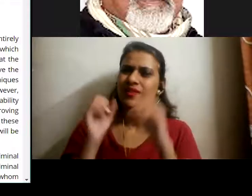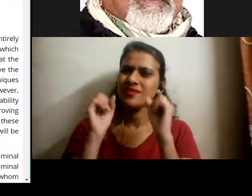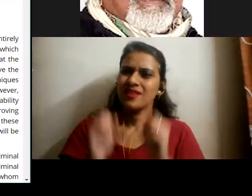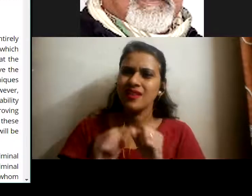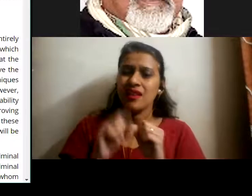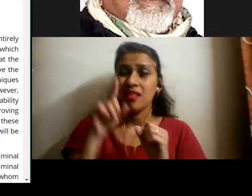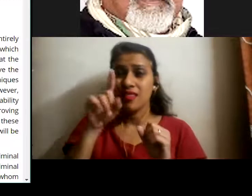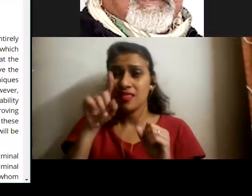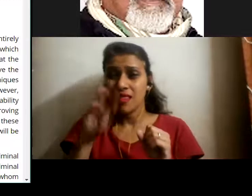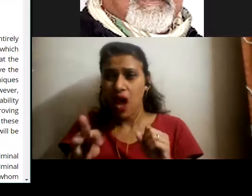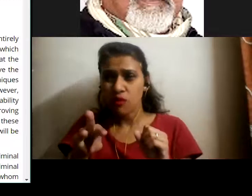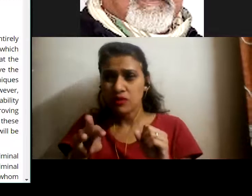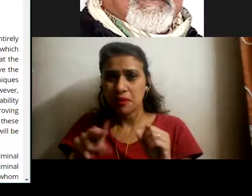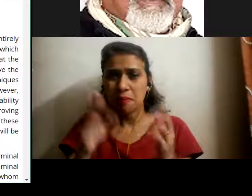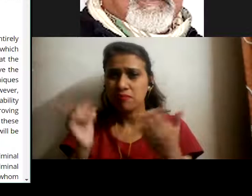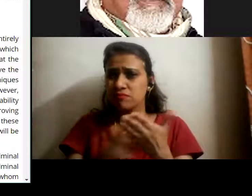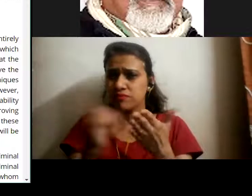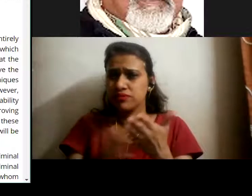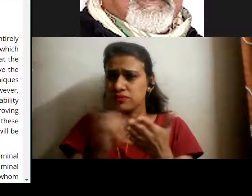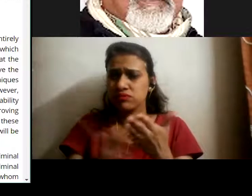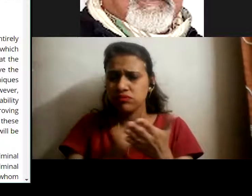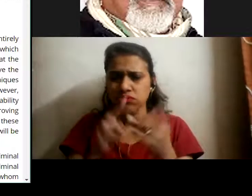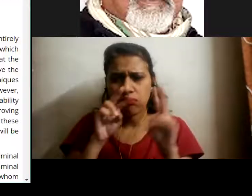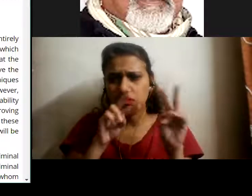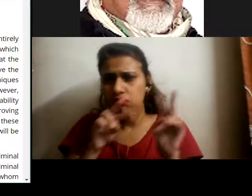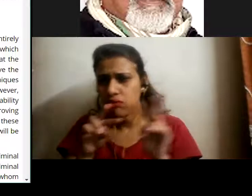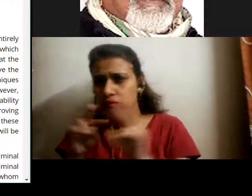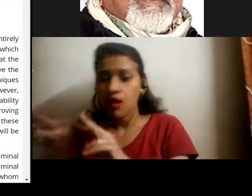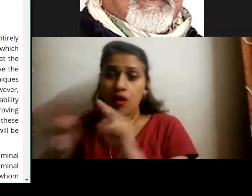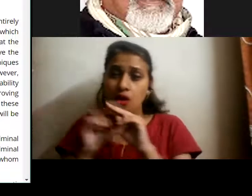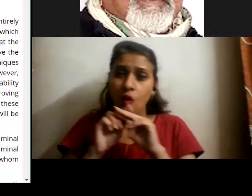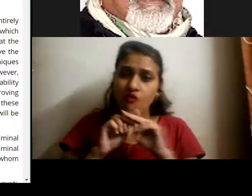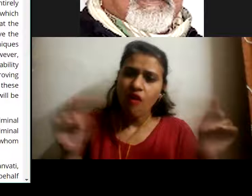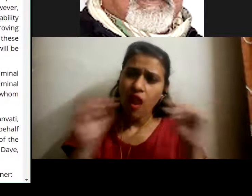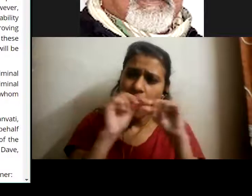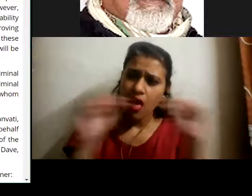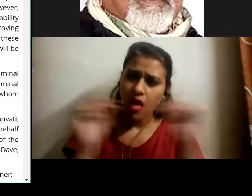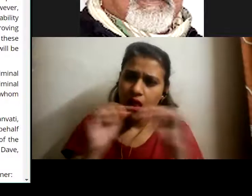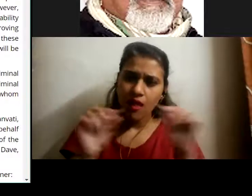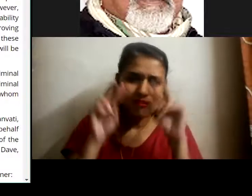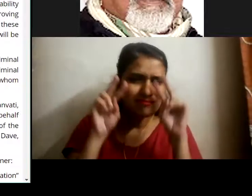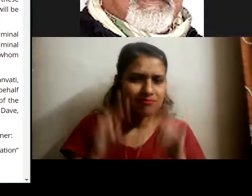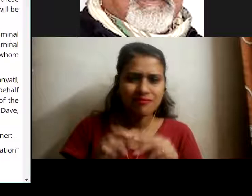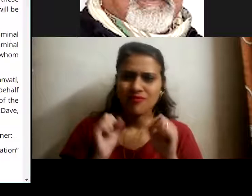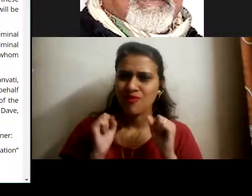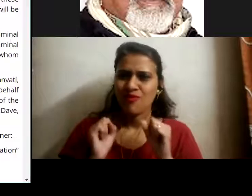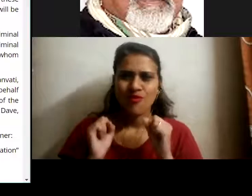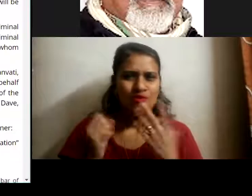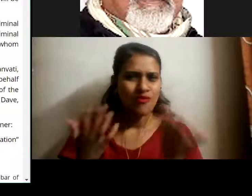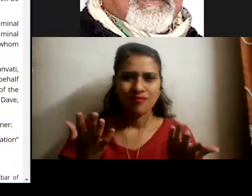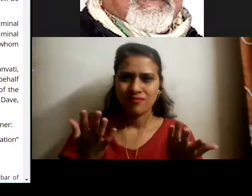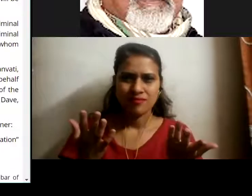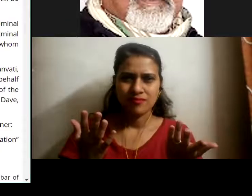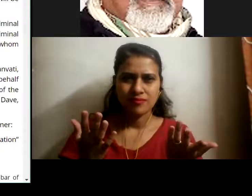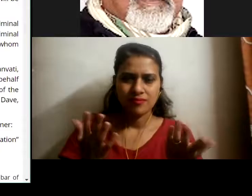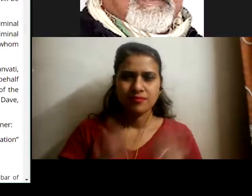thousands of pages in a given judgment. It is impossible to sit and read each and every line. And that's the reason you have to develop the skill of skimming